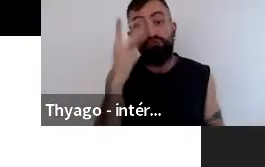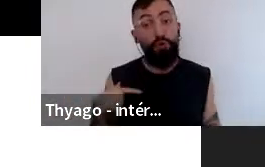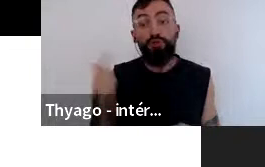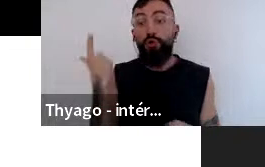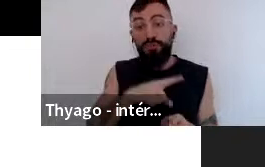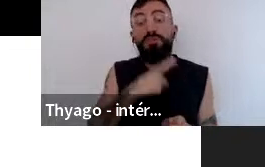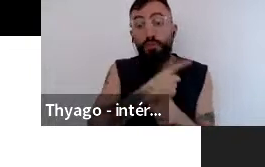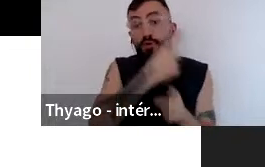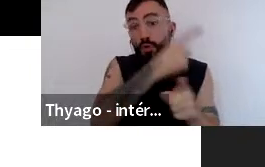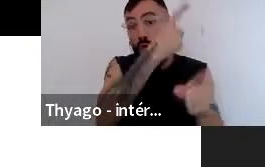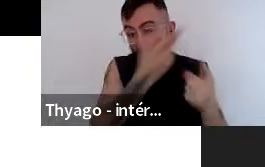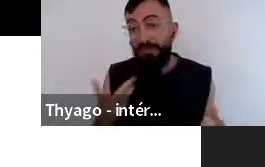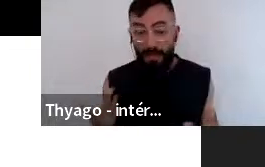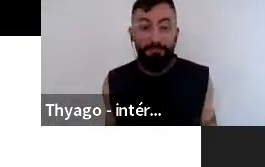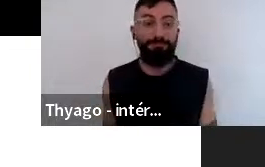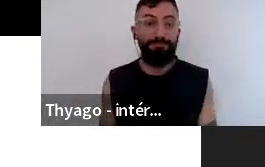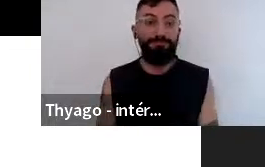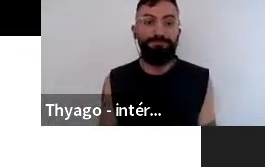one sign.